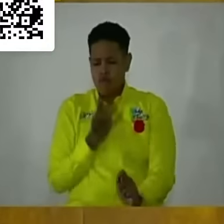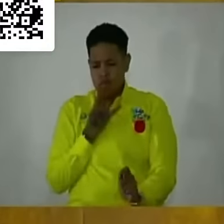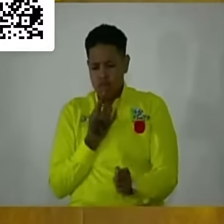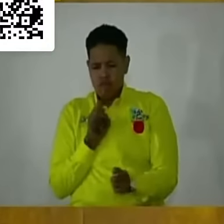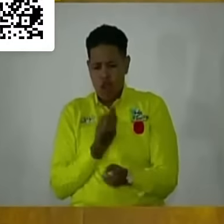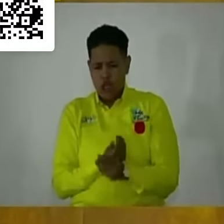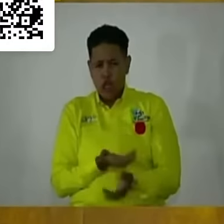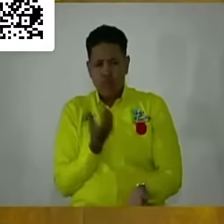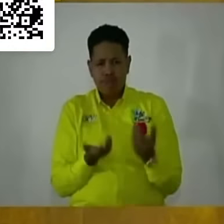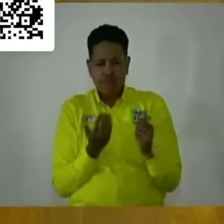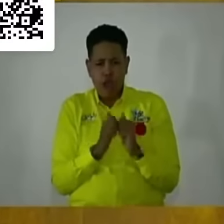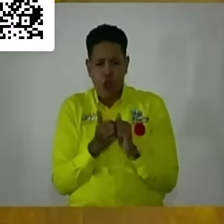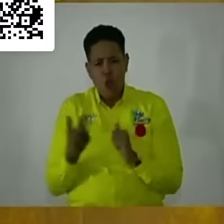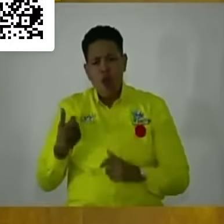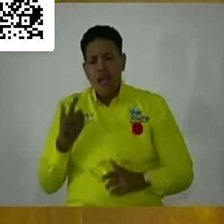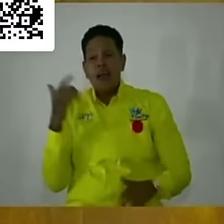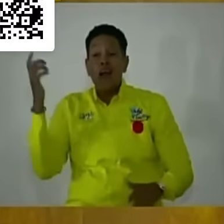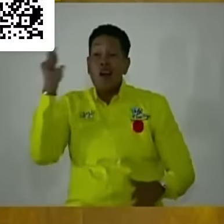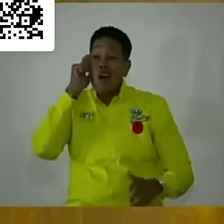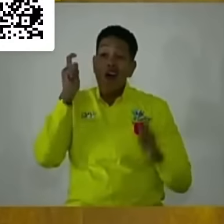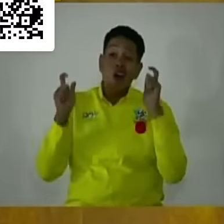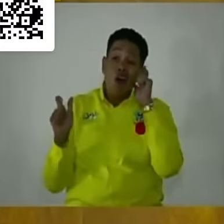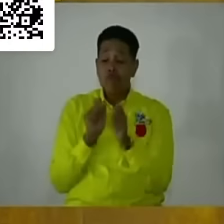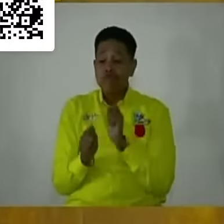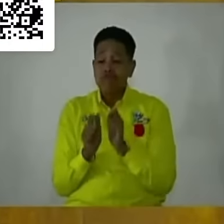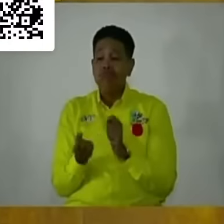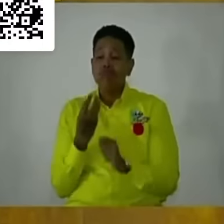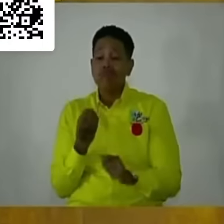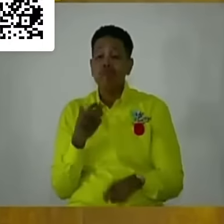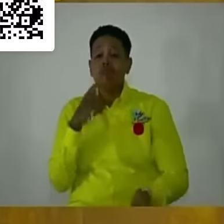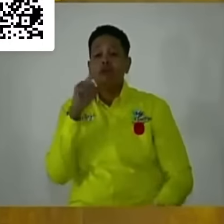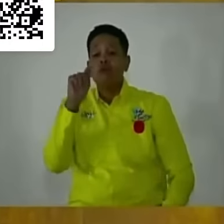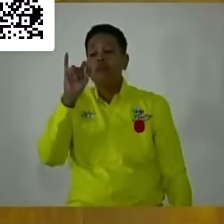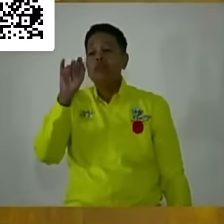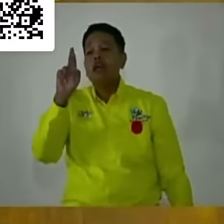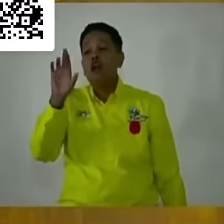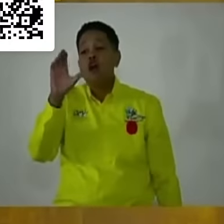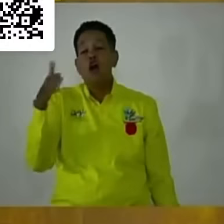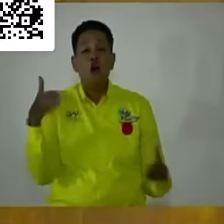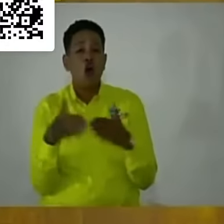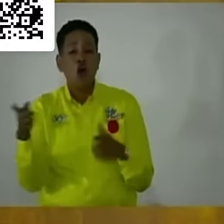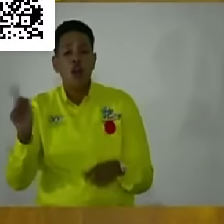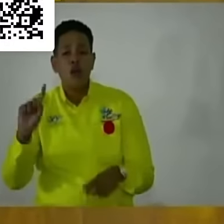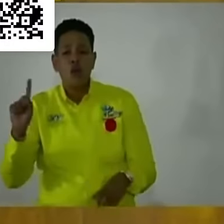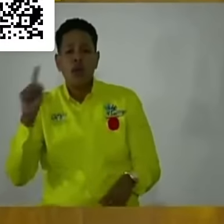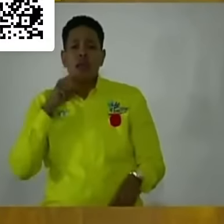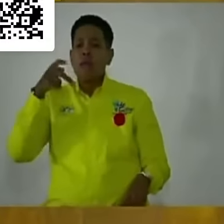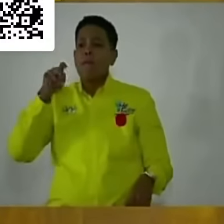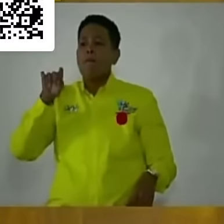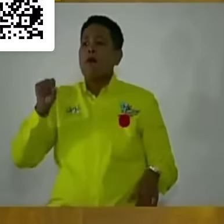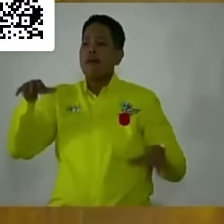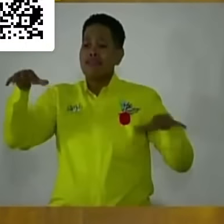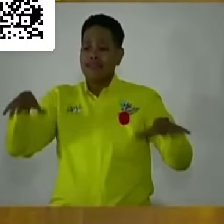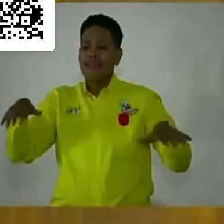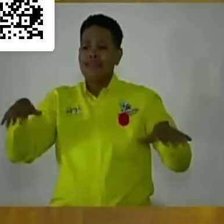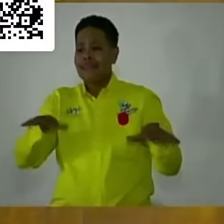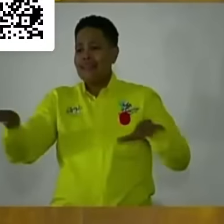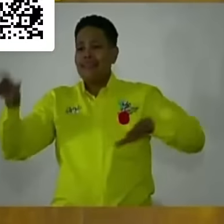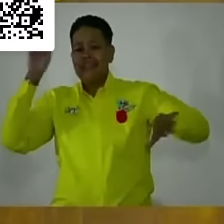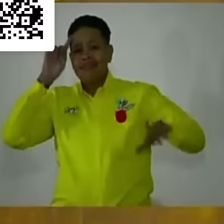place. I get calls and messages from Taylor Corner, where the ponds that are set aside for